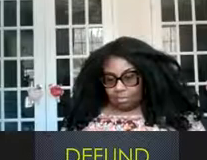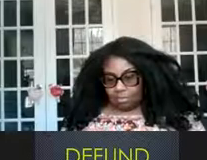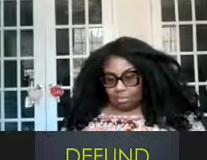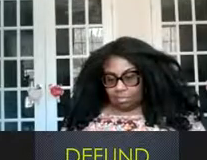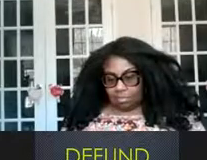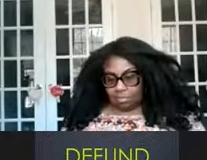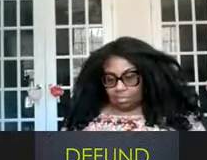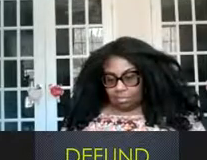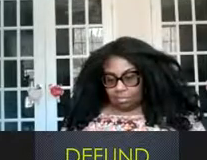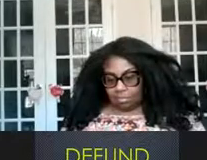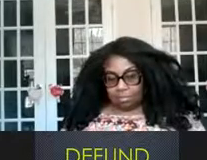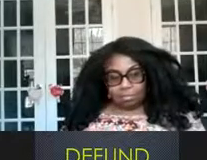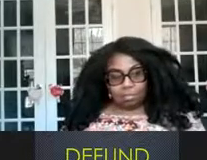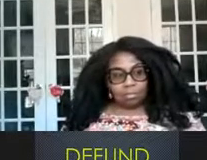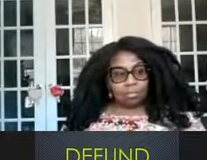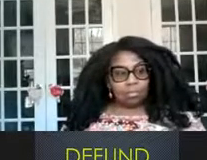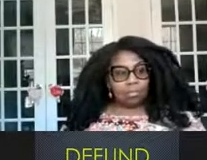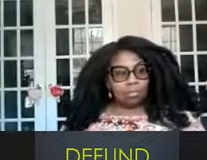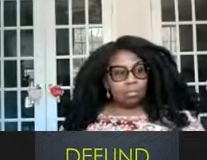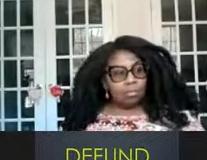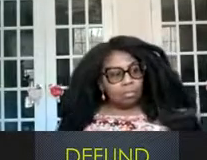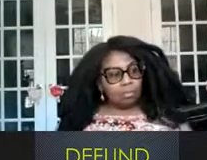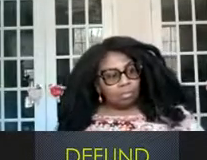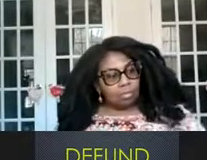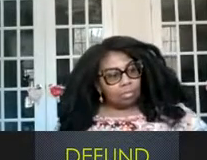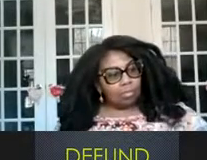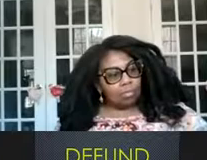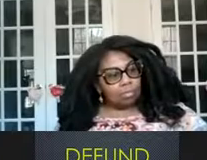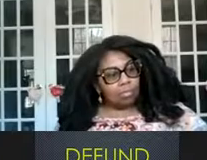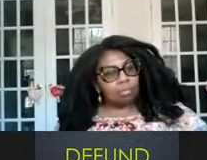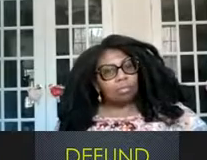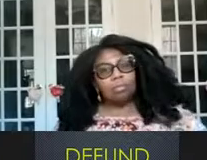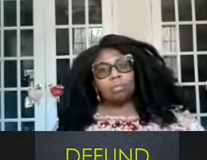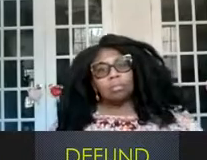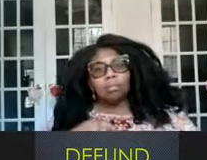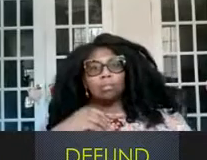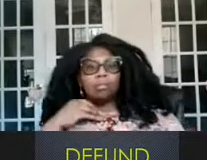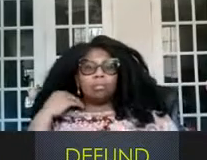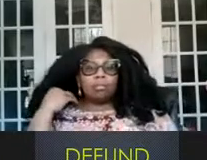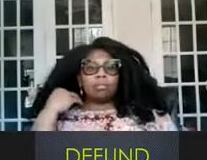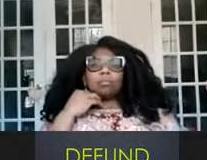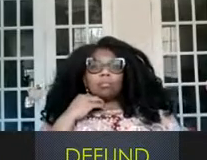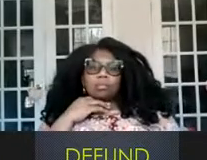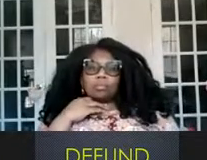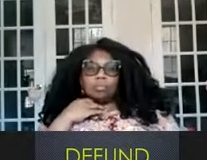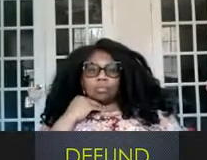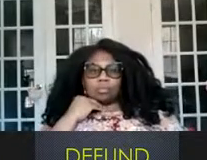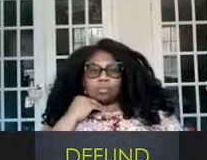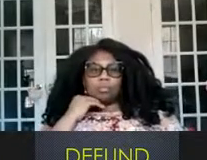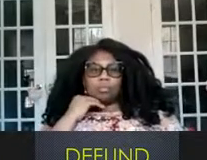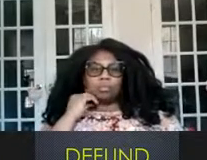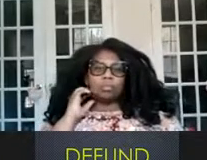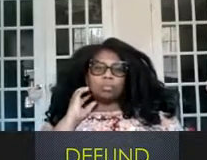school. But then since that civil unrest lasted through the summer and through the HGS program, that was one of the first topics